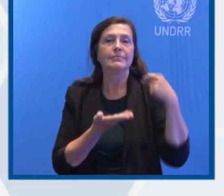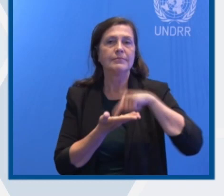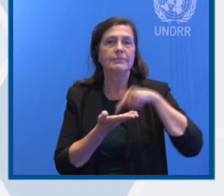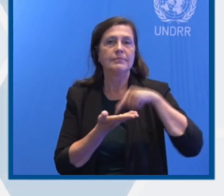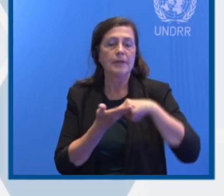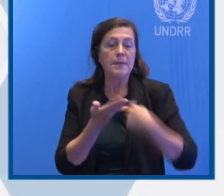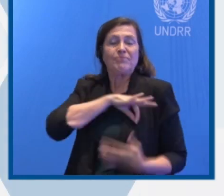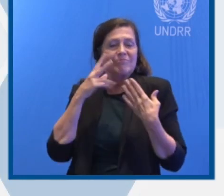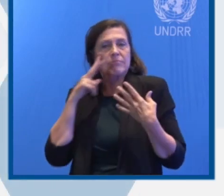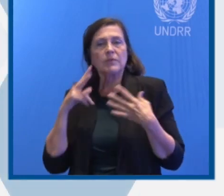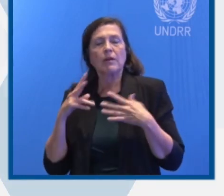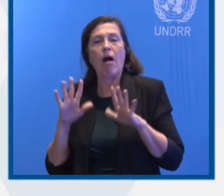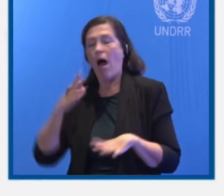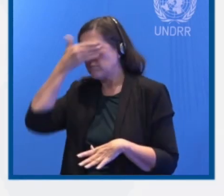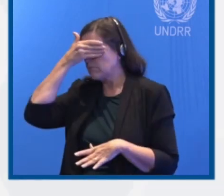benefits of,